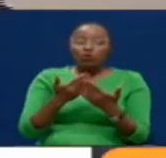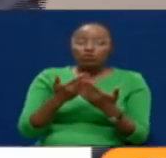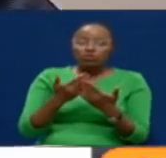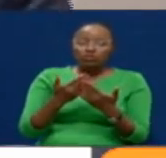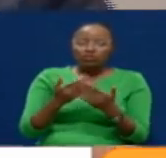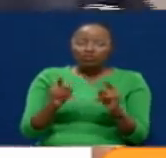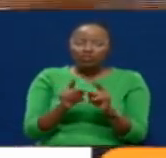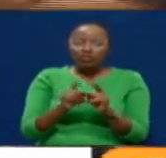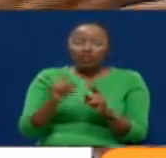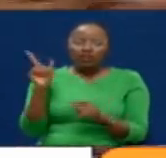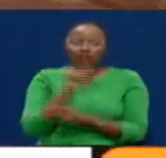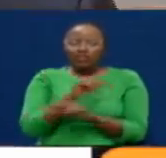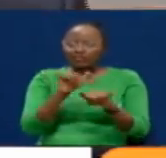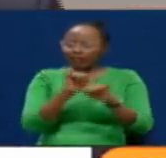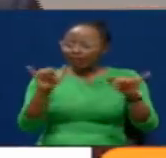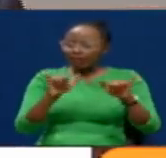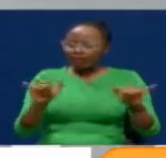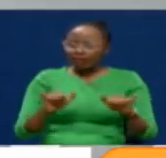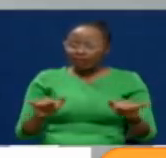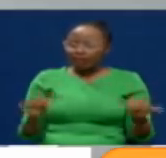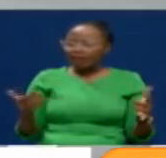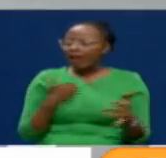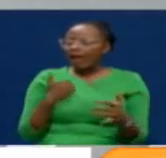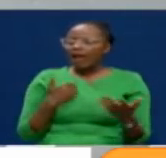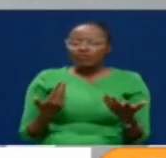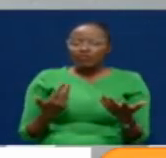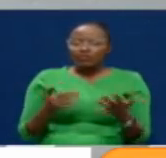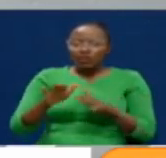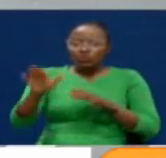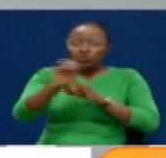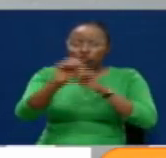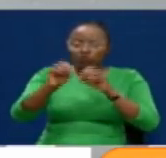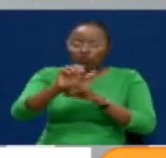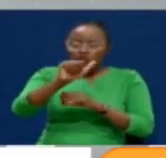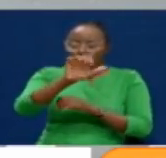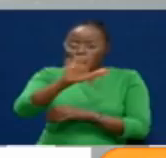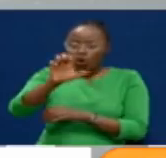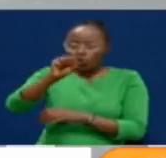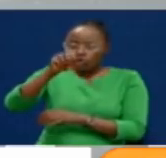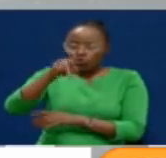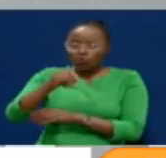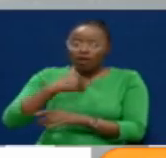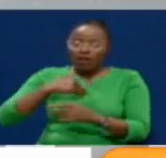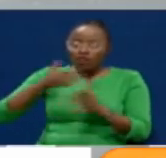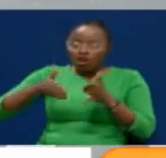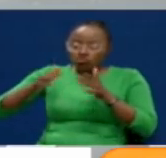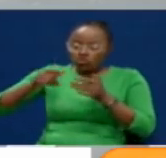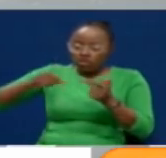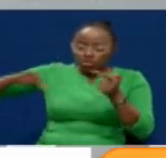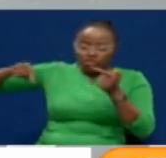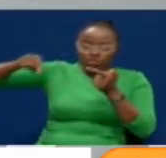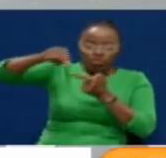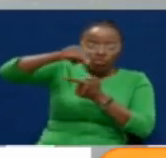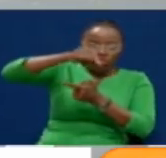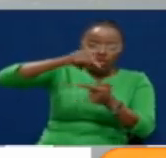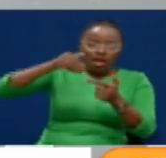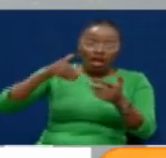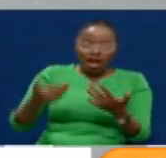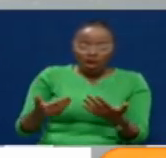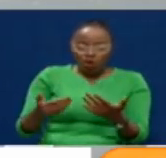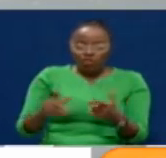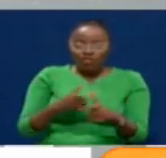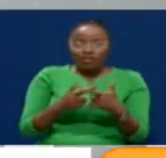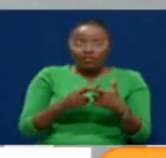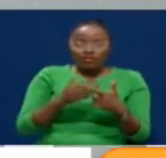Yes. Finished, clean, completely. At the OSOPs, you see where how the road is going. It's going to and how it is going,